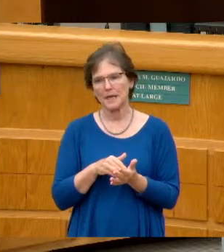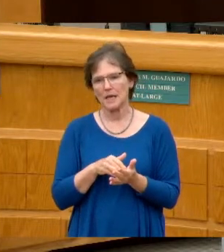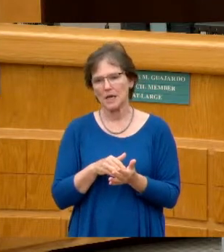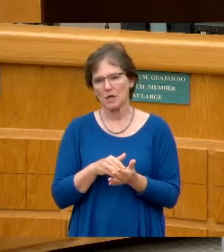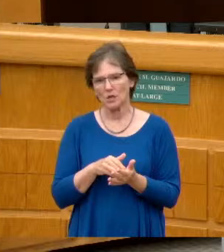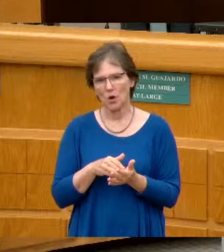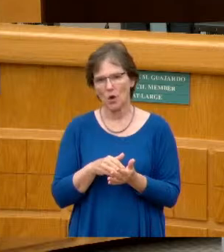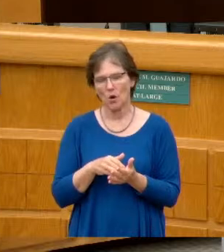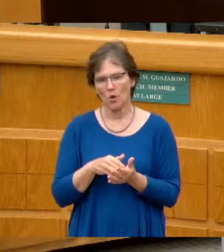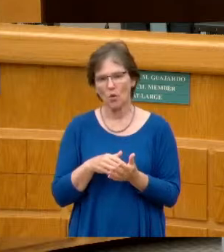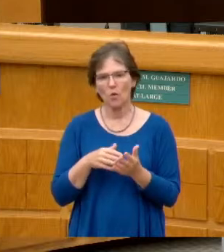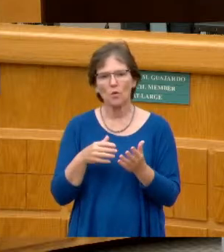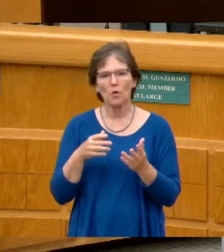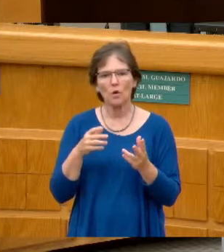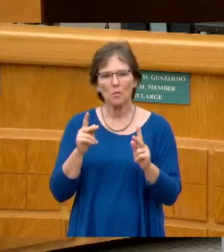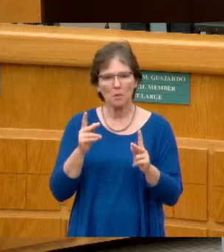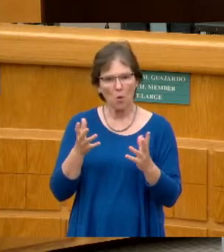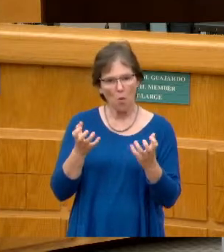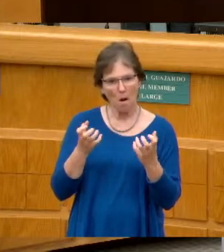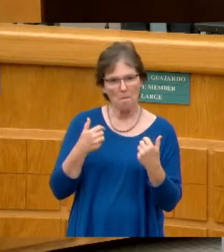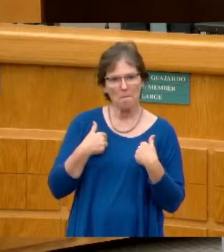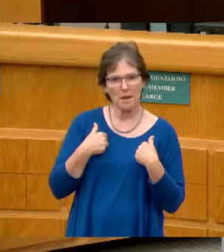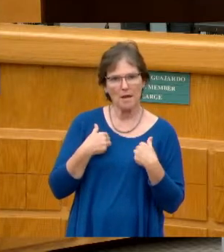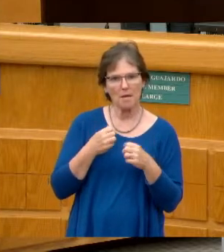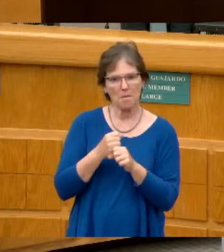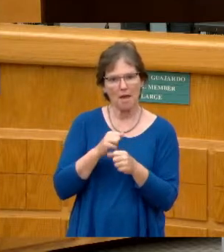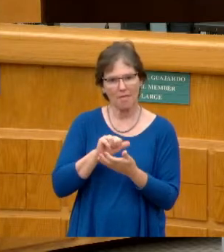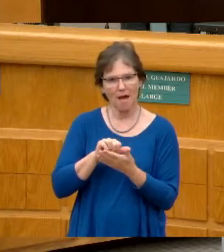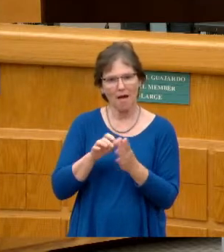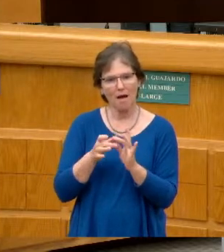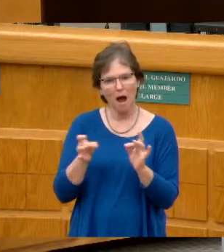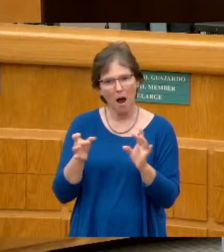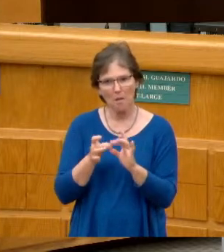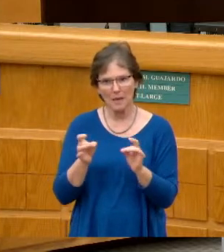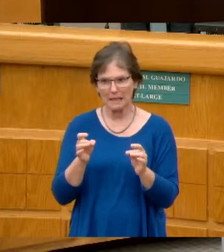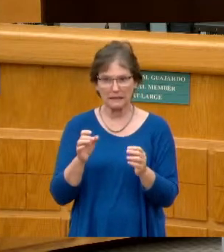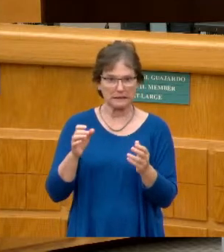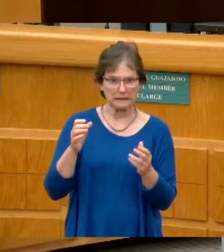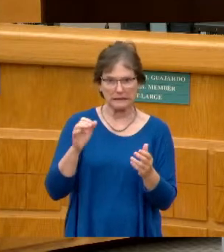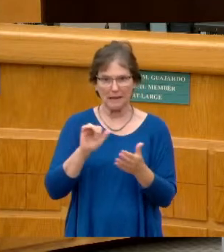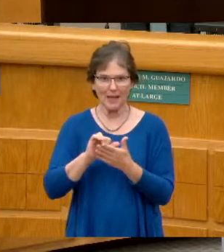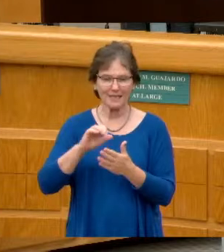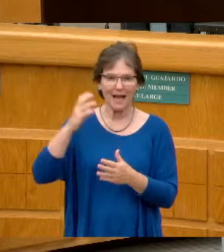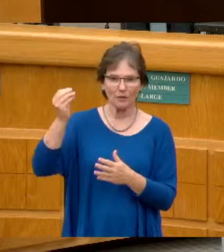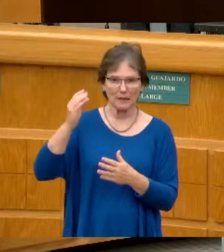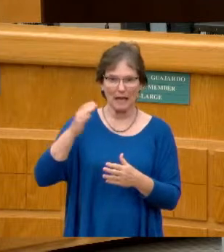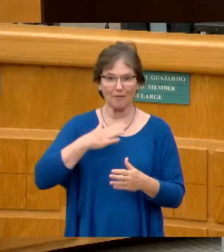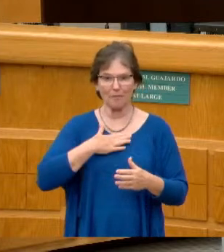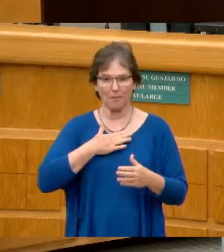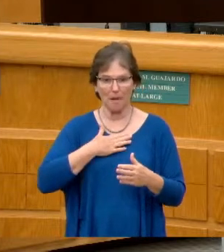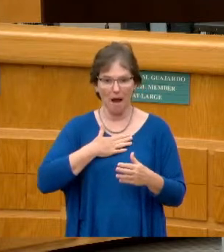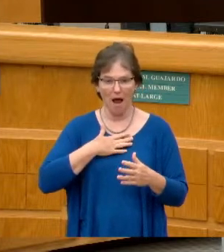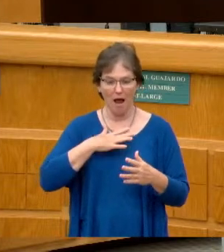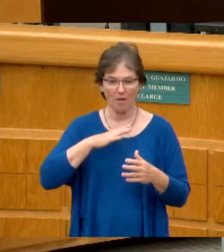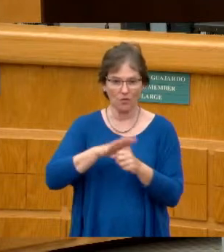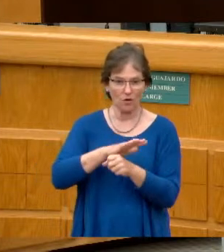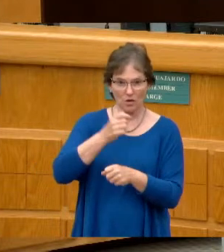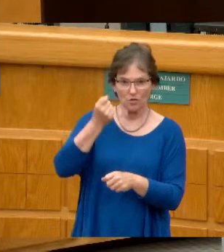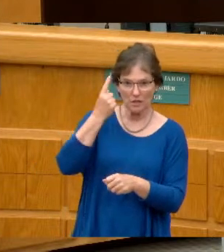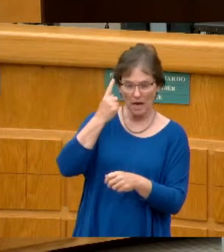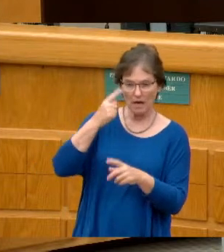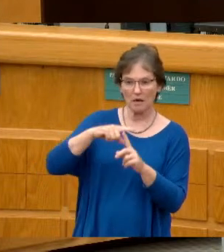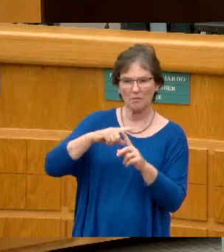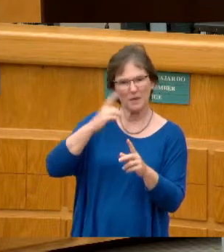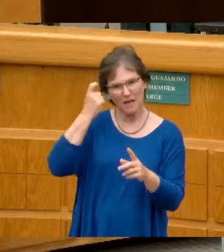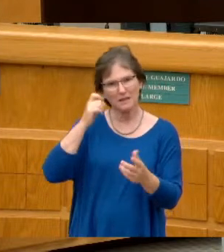2 cases of COVID-19 where the patients have been previously infected and with the coronavirus,